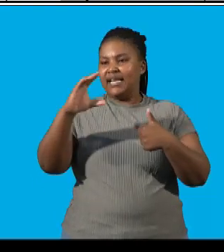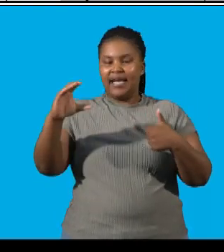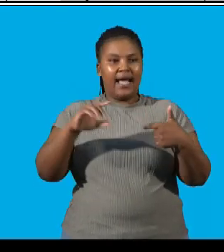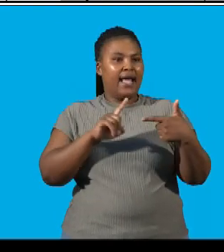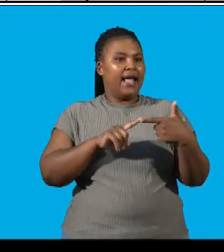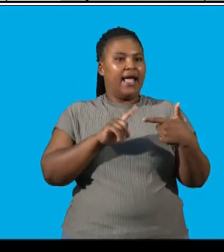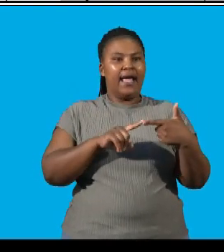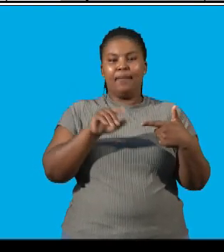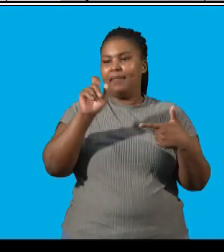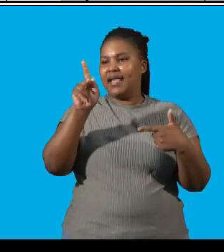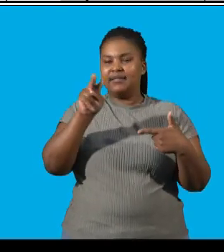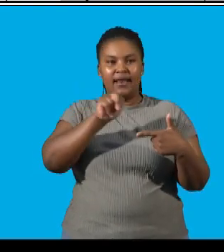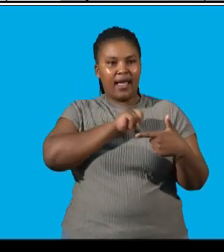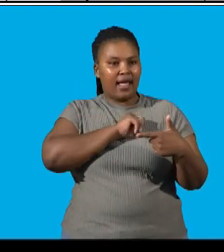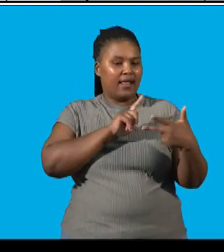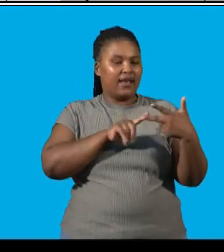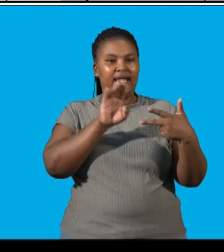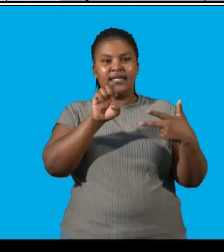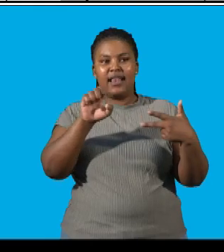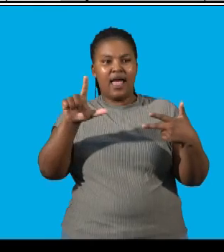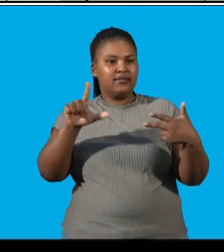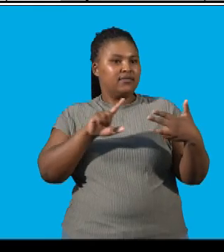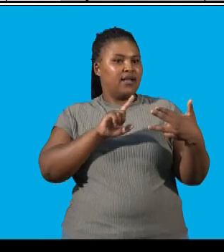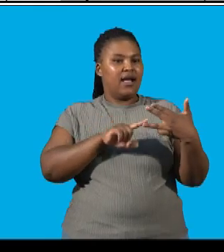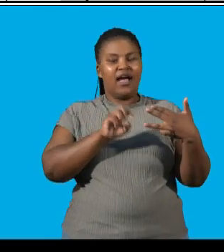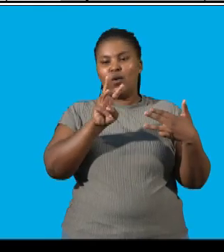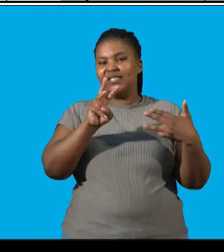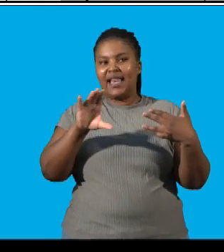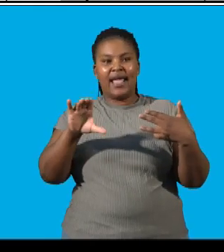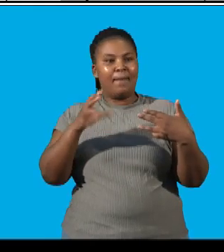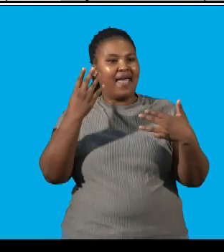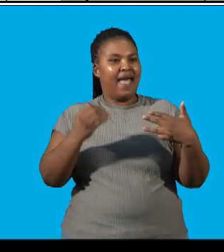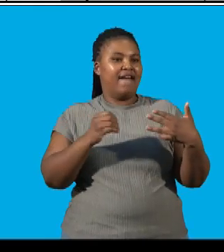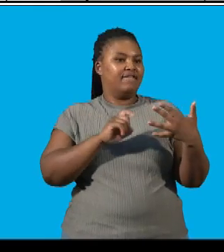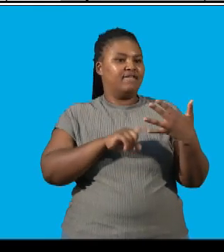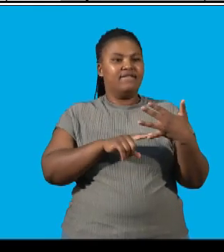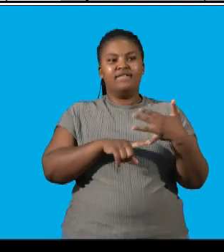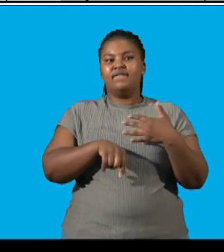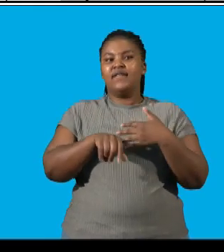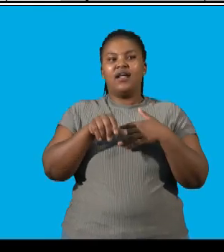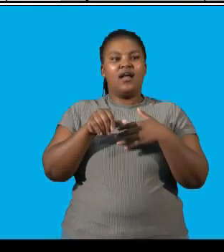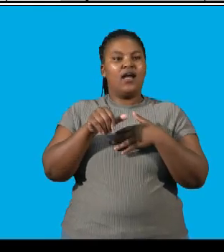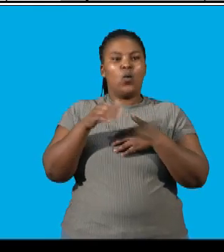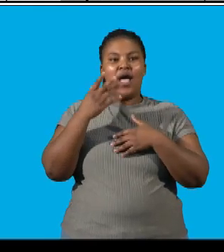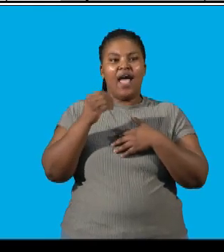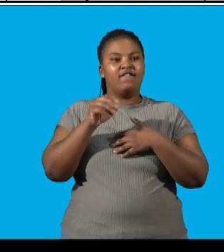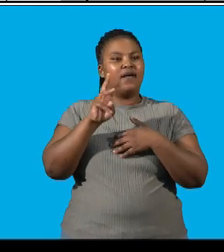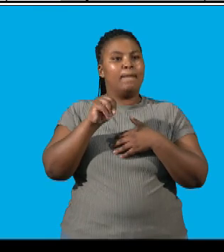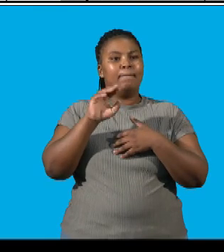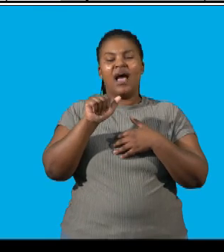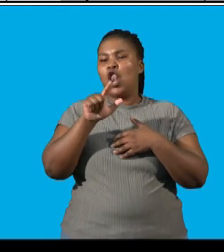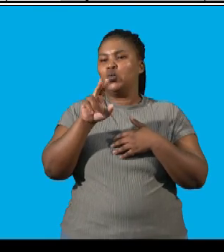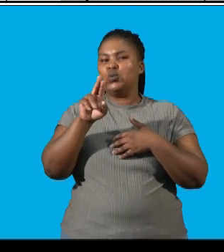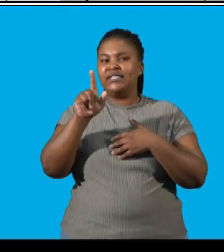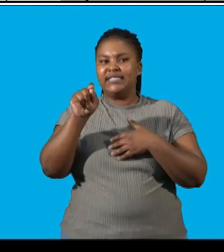in Eastern Cape, Richards Bay, East London, the Saldanha Bay, Dube Trade Port, the